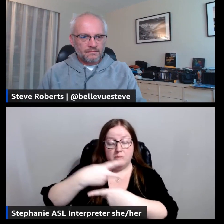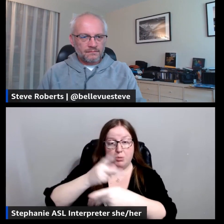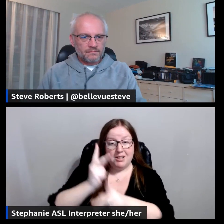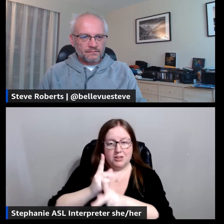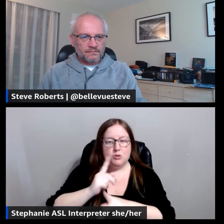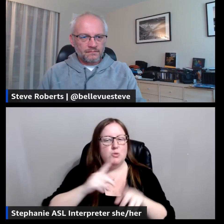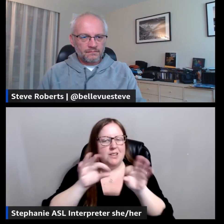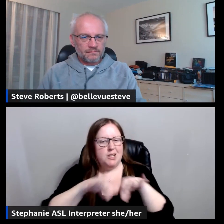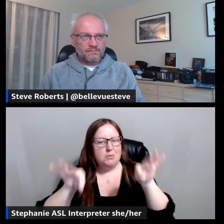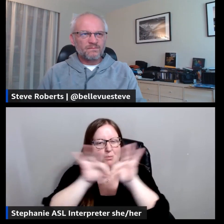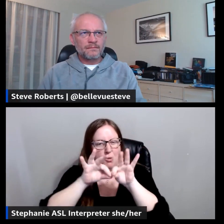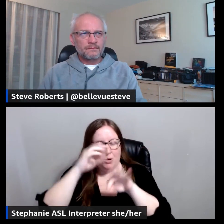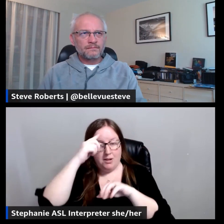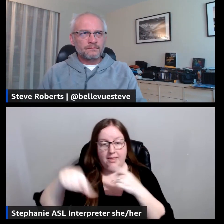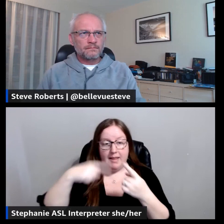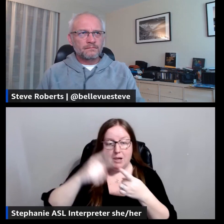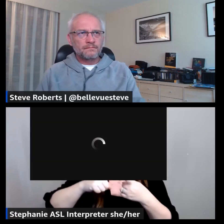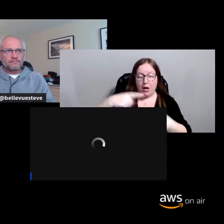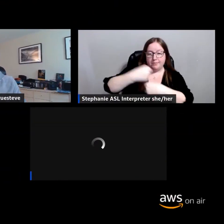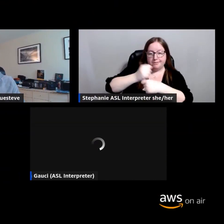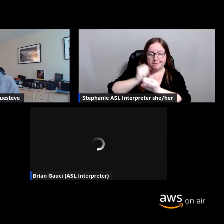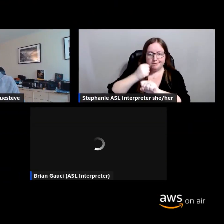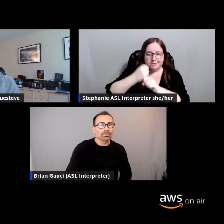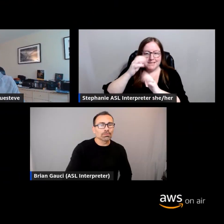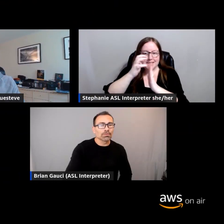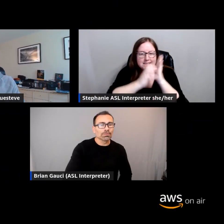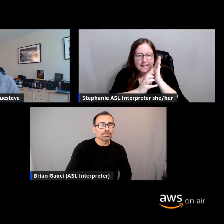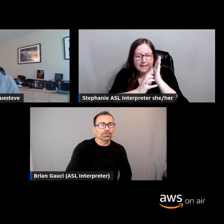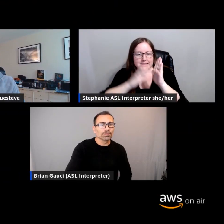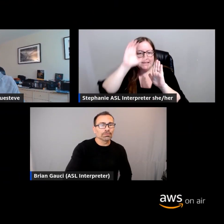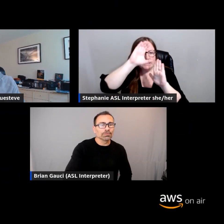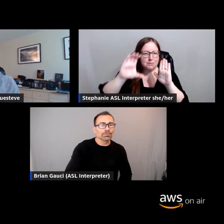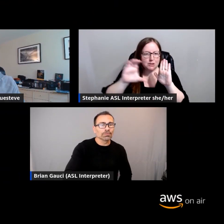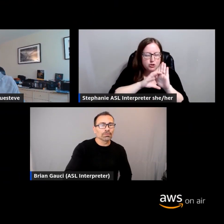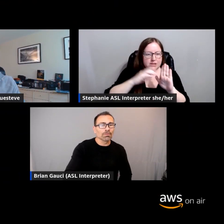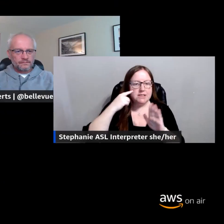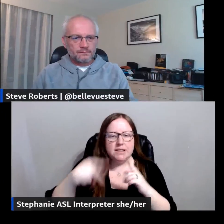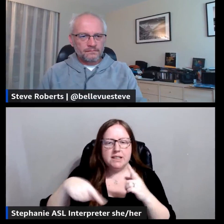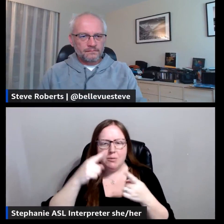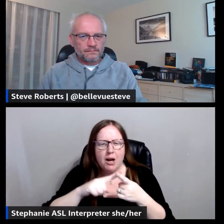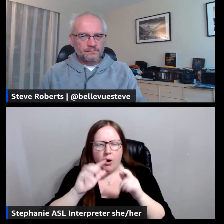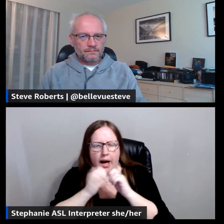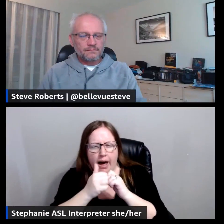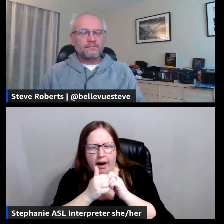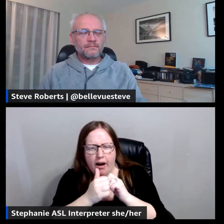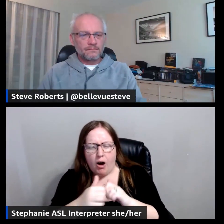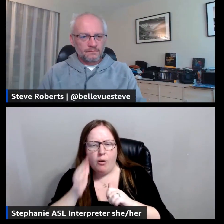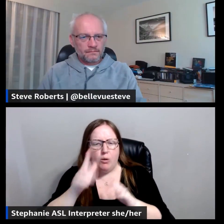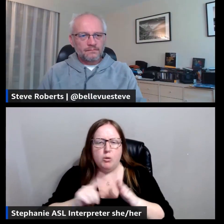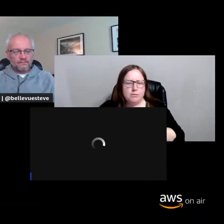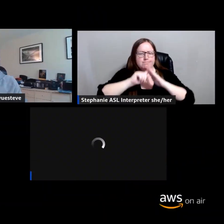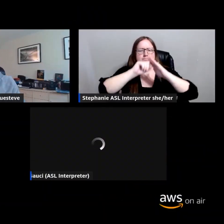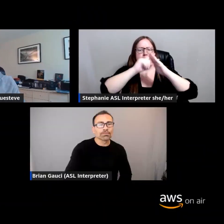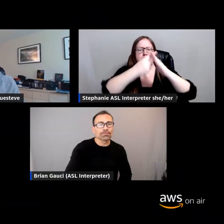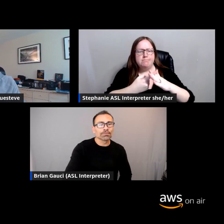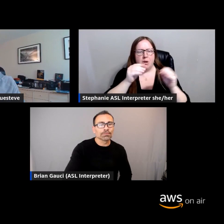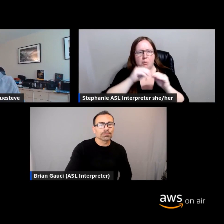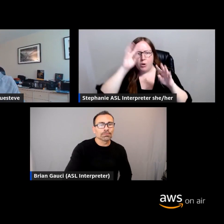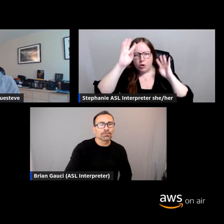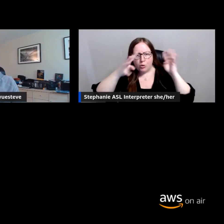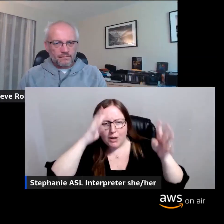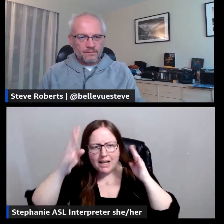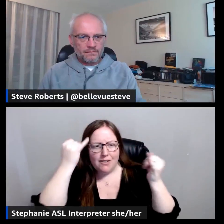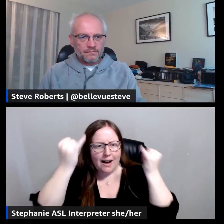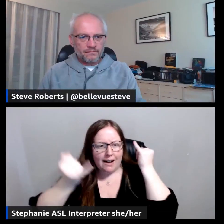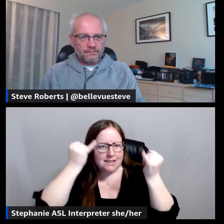important. And so thinking about generating text, generating images, thinking about how that's going to kickstart even more creative ideas